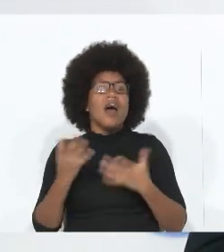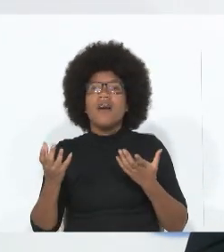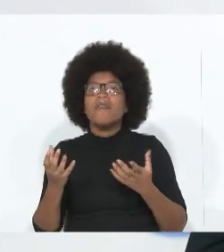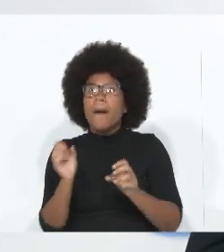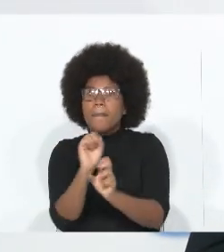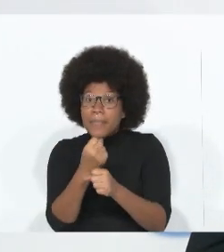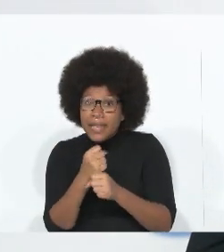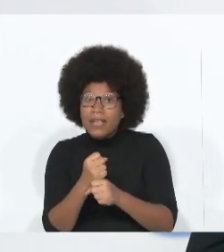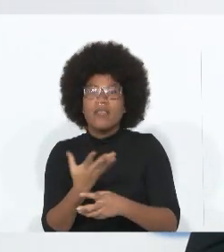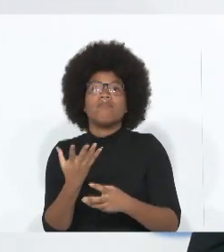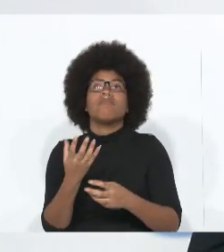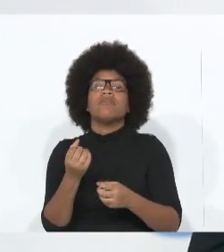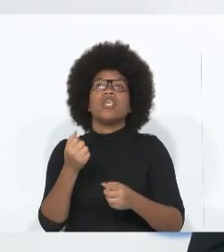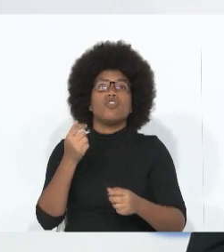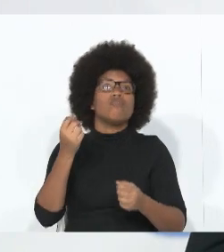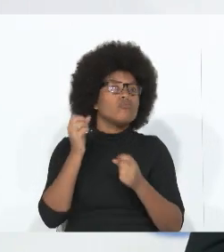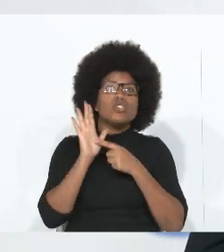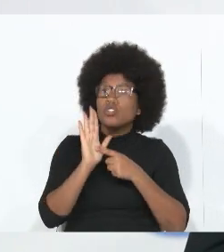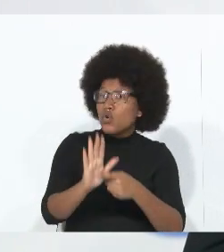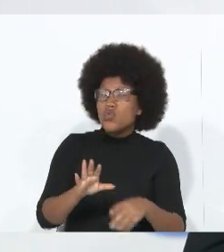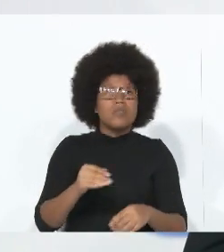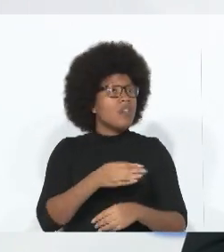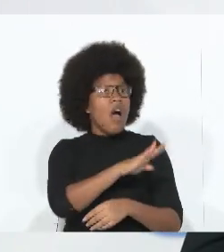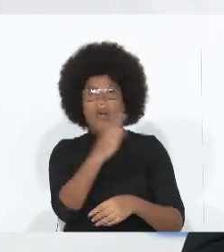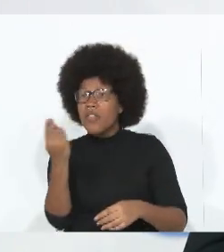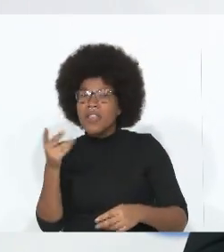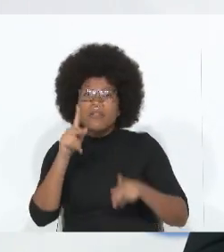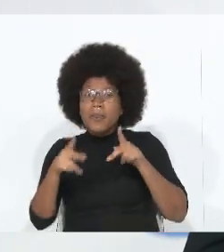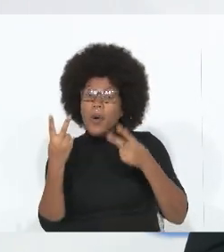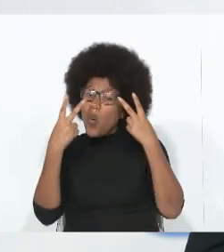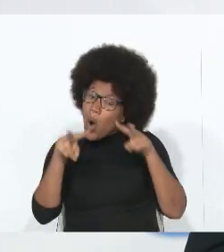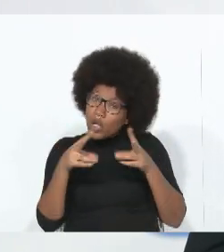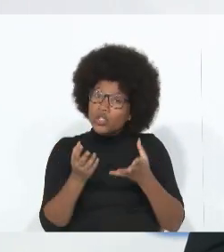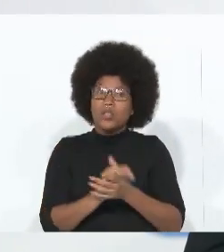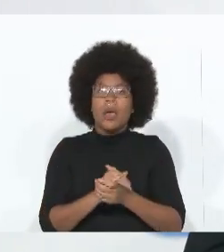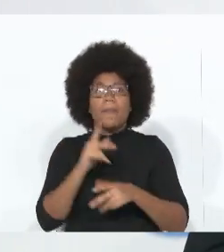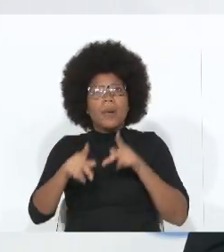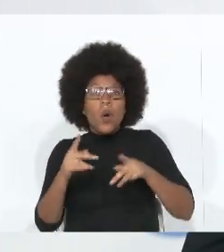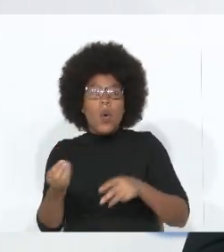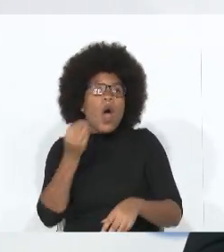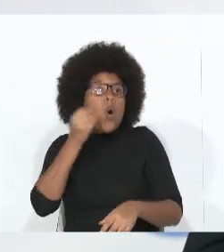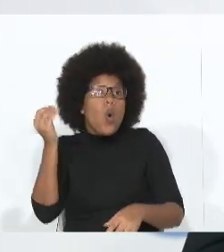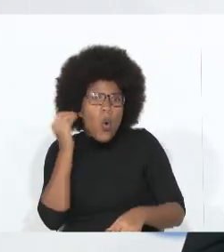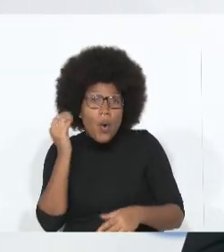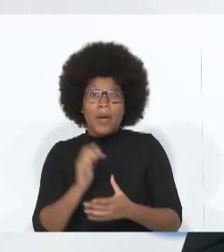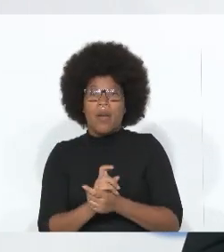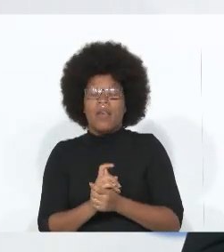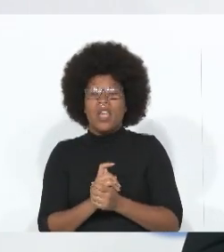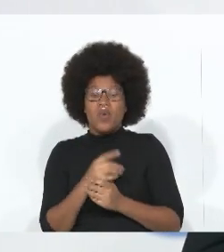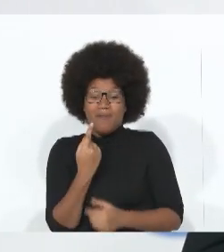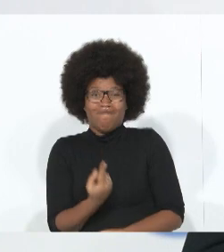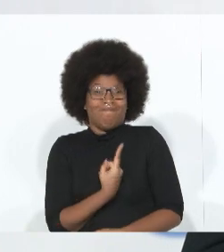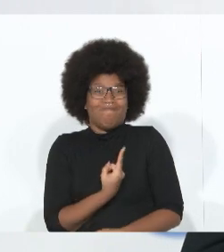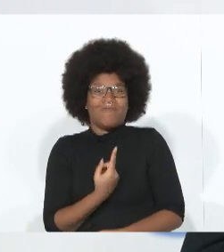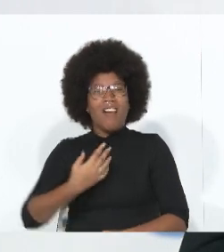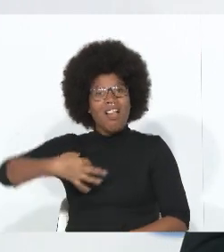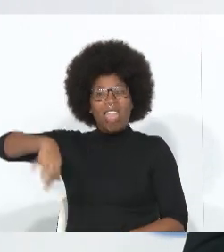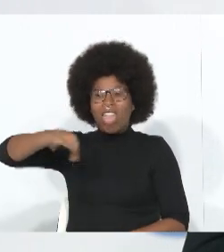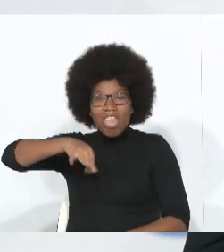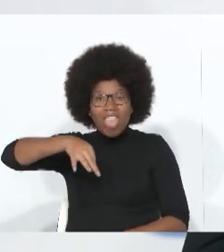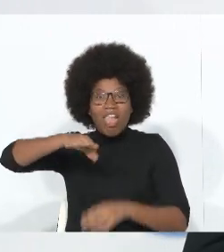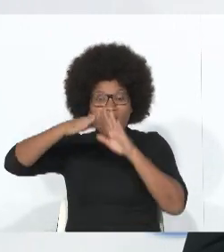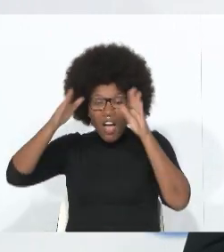creating content for people to consume. People were at home, people were isolated, and it was